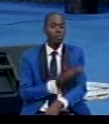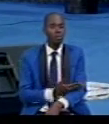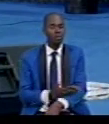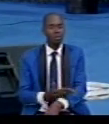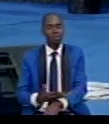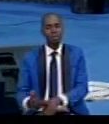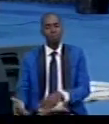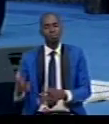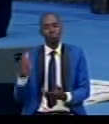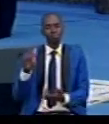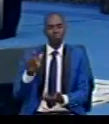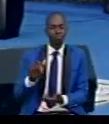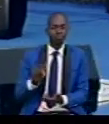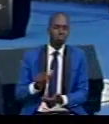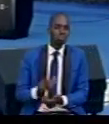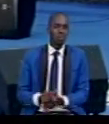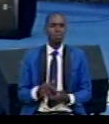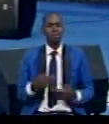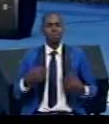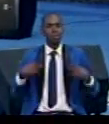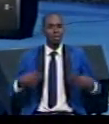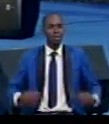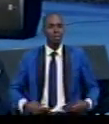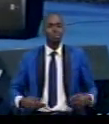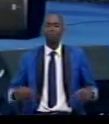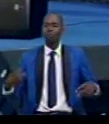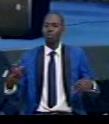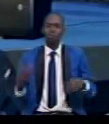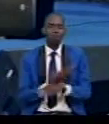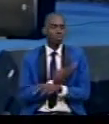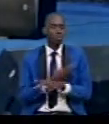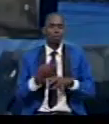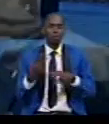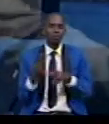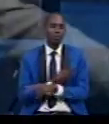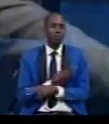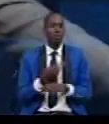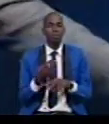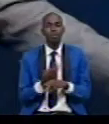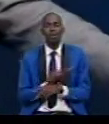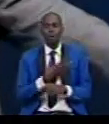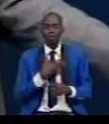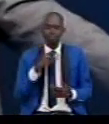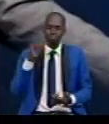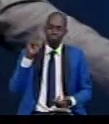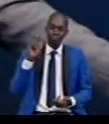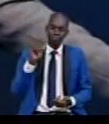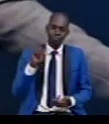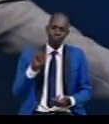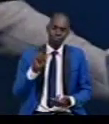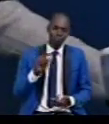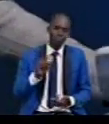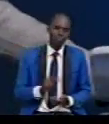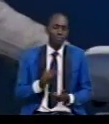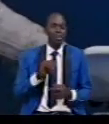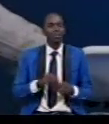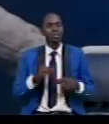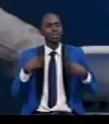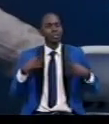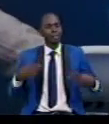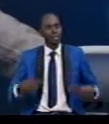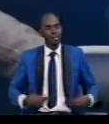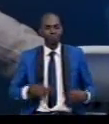rather, she grew worse, worse and worse, declining in health,